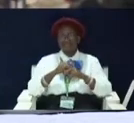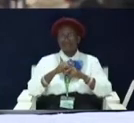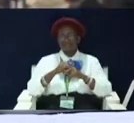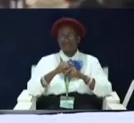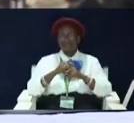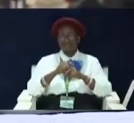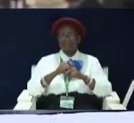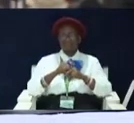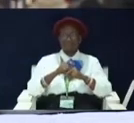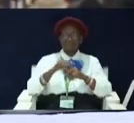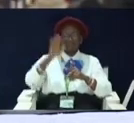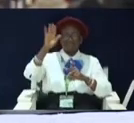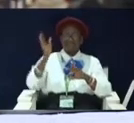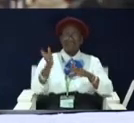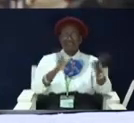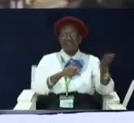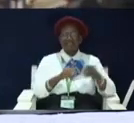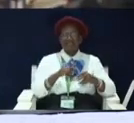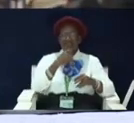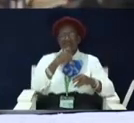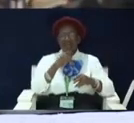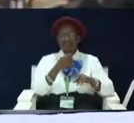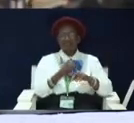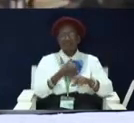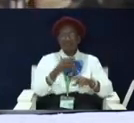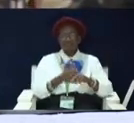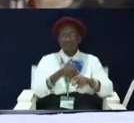his dead bones still continued the job.